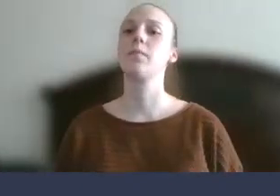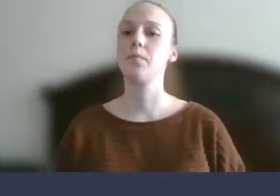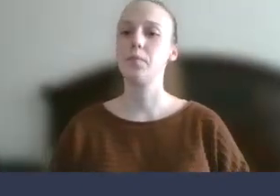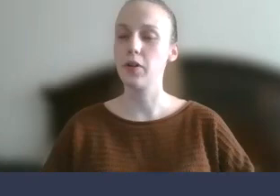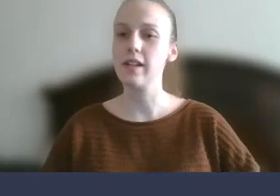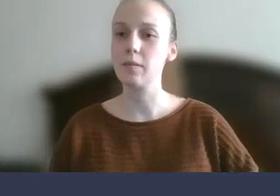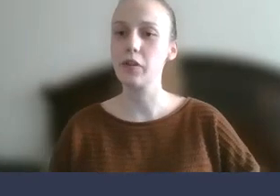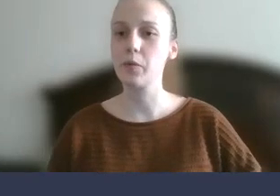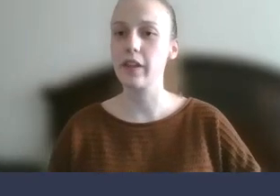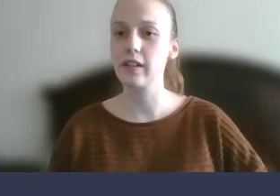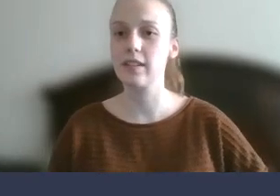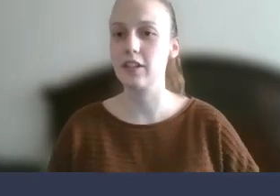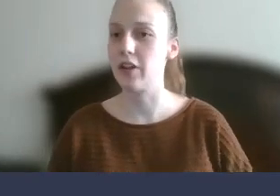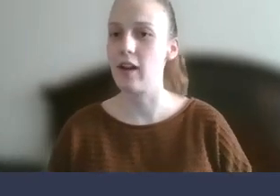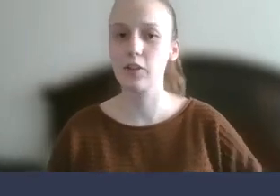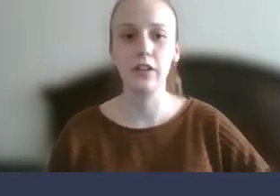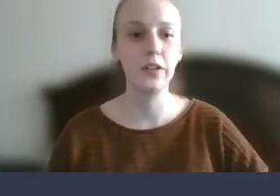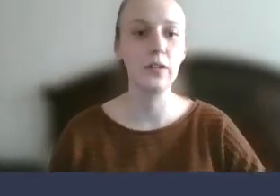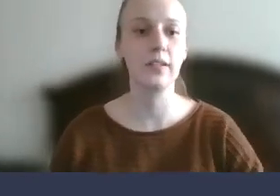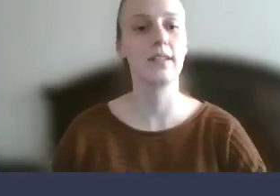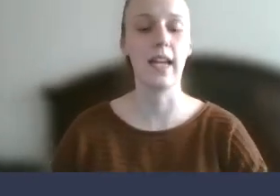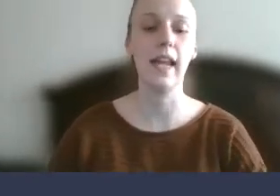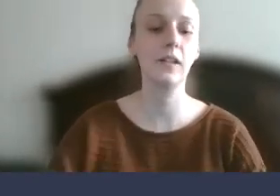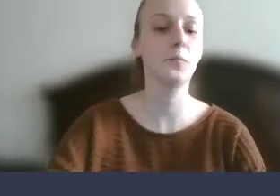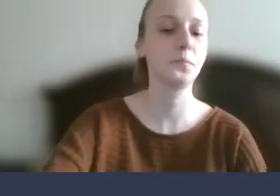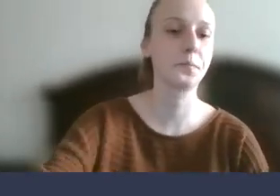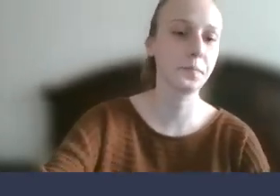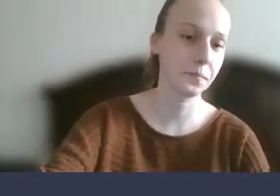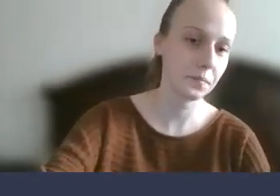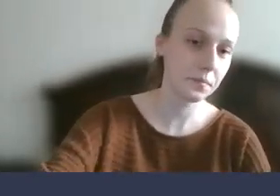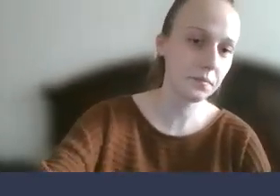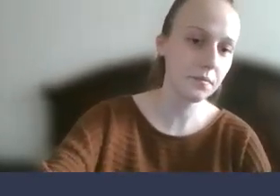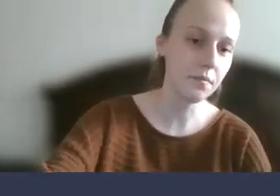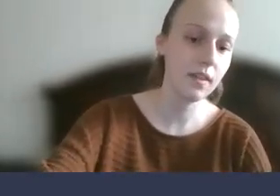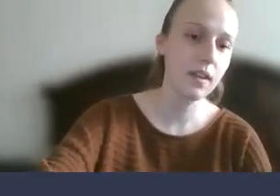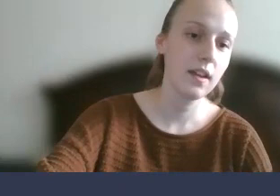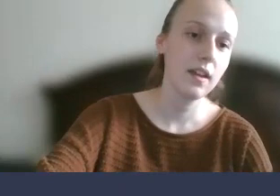look pretty similar, whether it's a child or an adult signing.